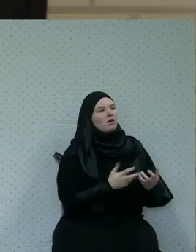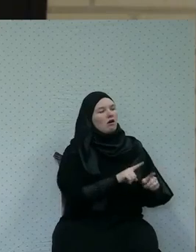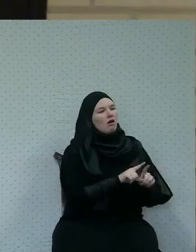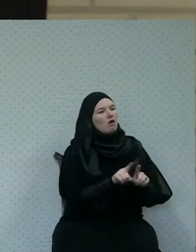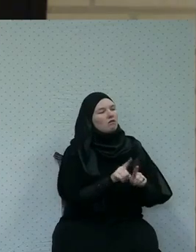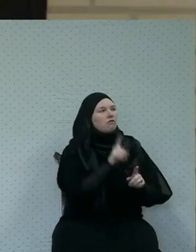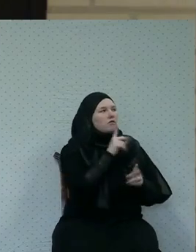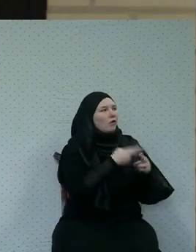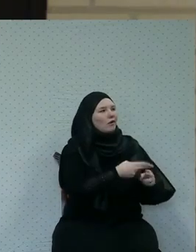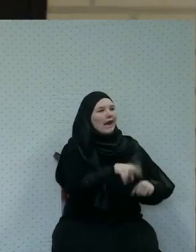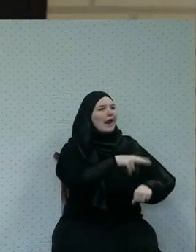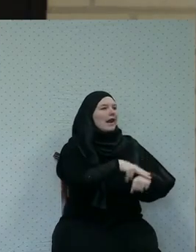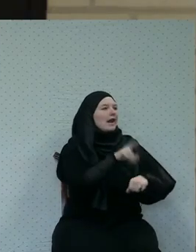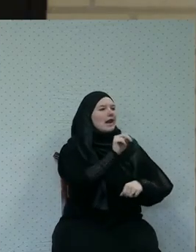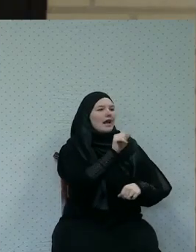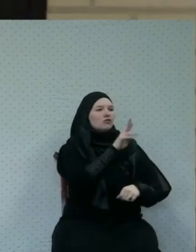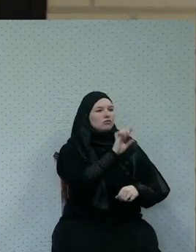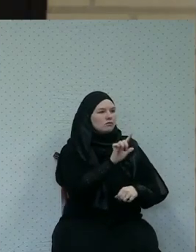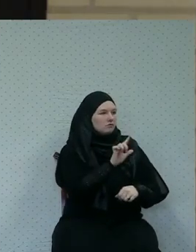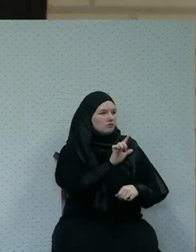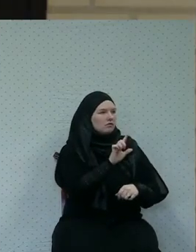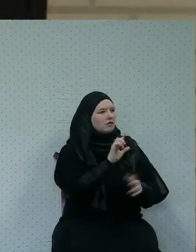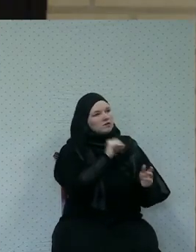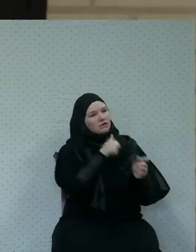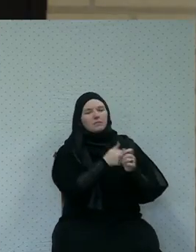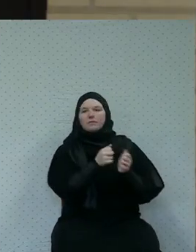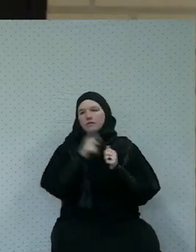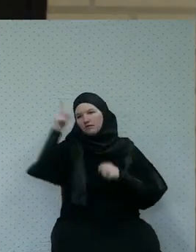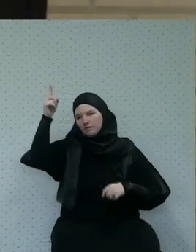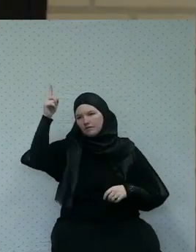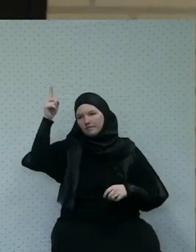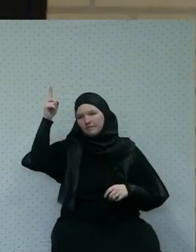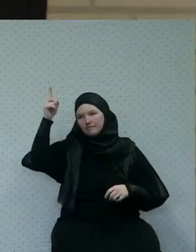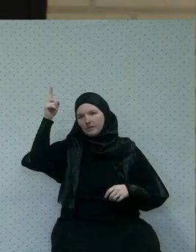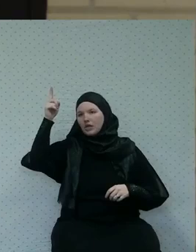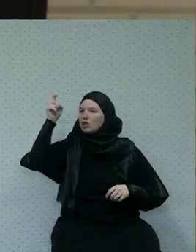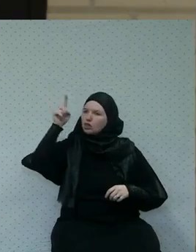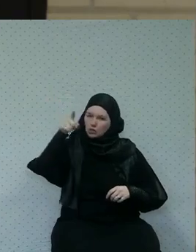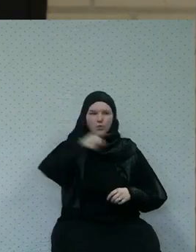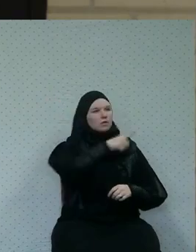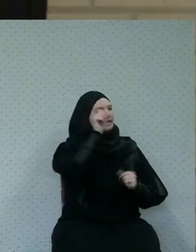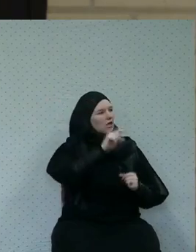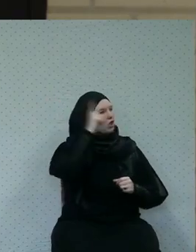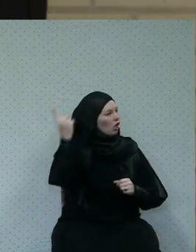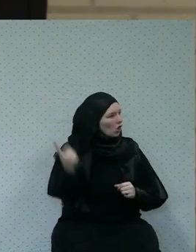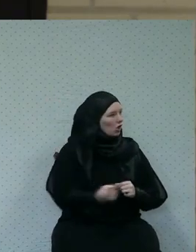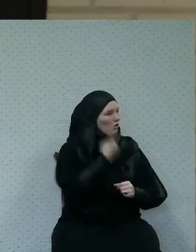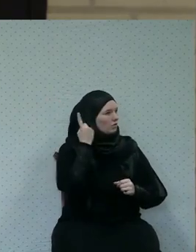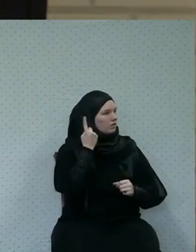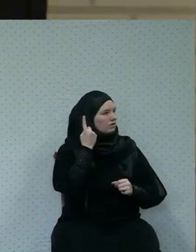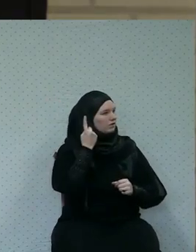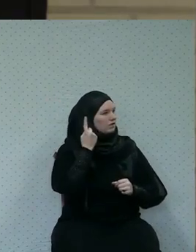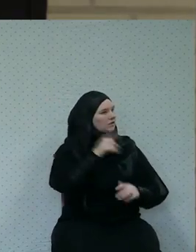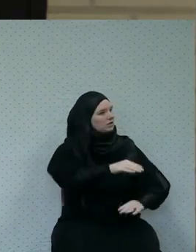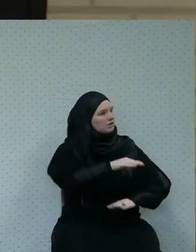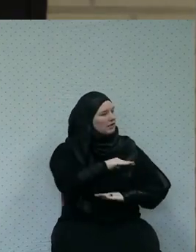natural that is not compliant with Allah subhanahu wa ta'ala. You can always satisfy all of